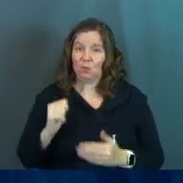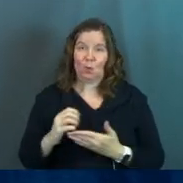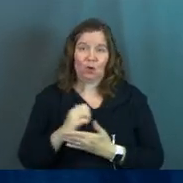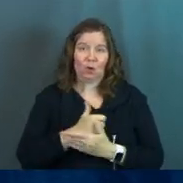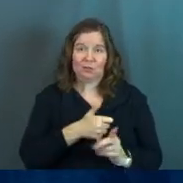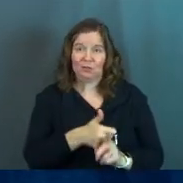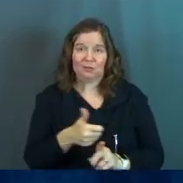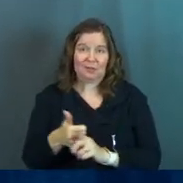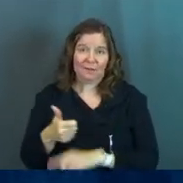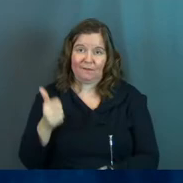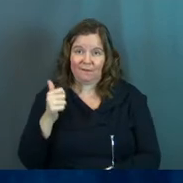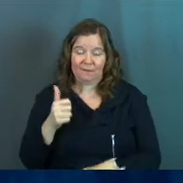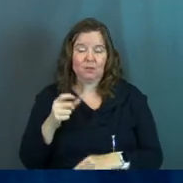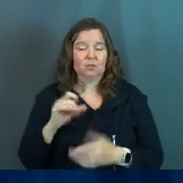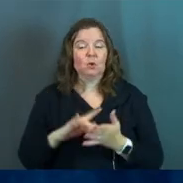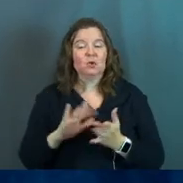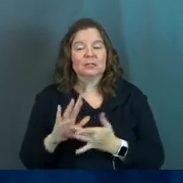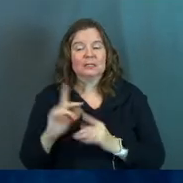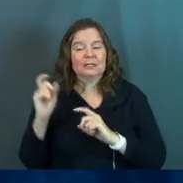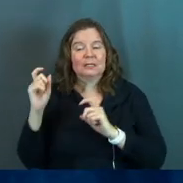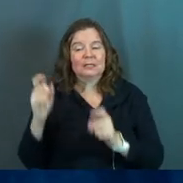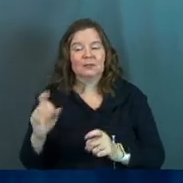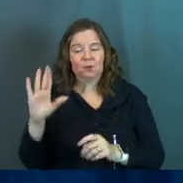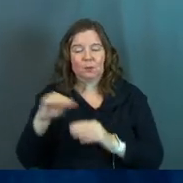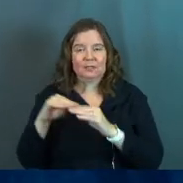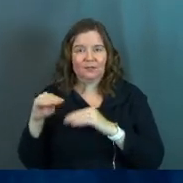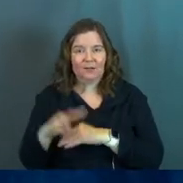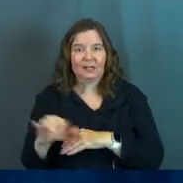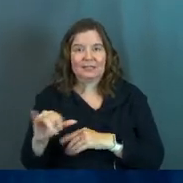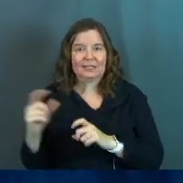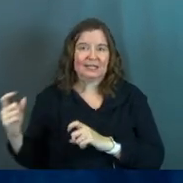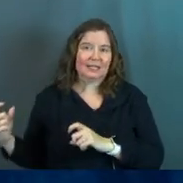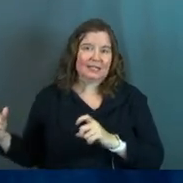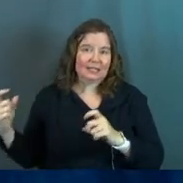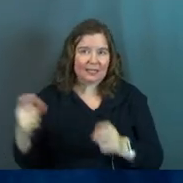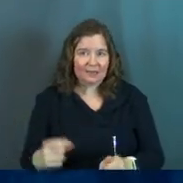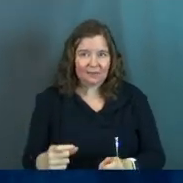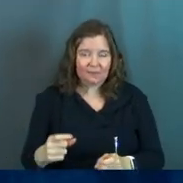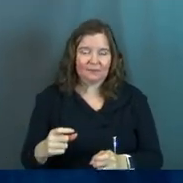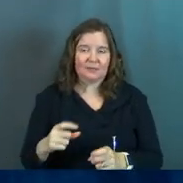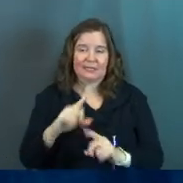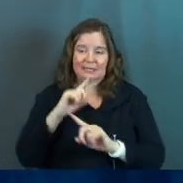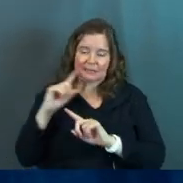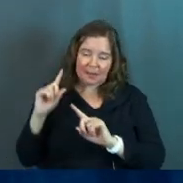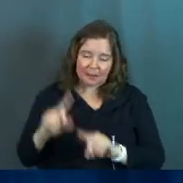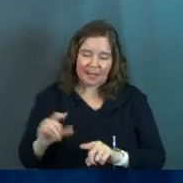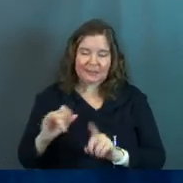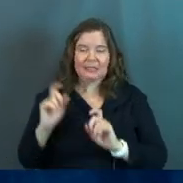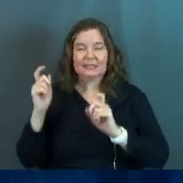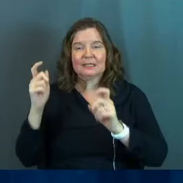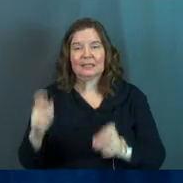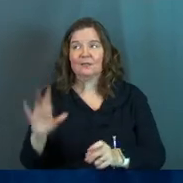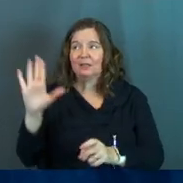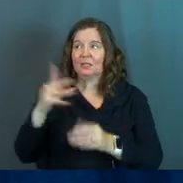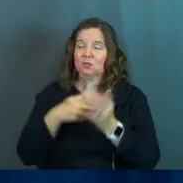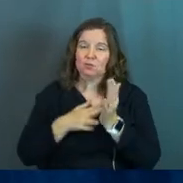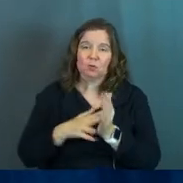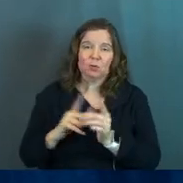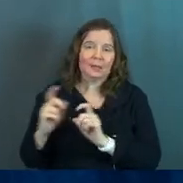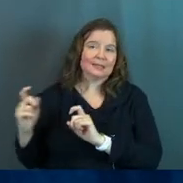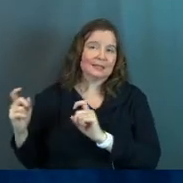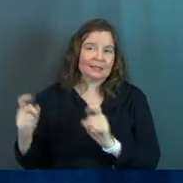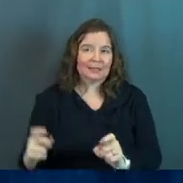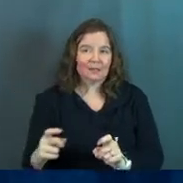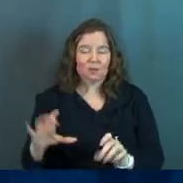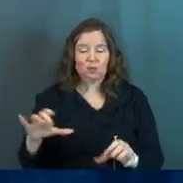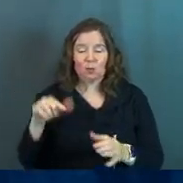it. And so Jesus gives you his advice as a gift. He gives you his commands as a gift, his truth as a gift,